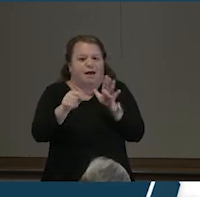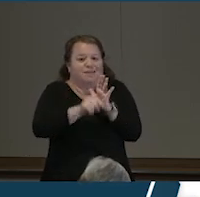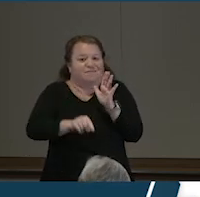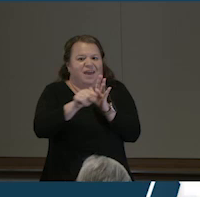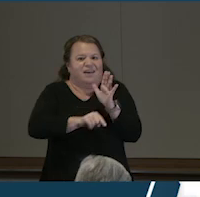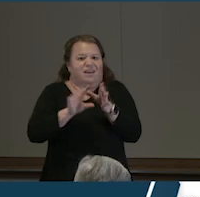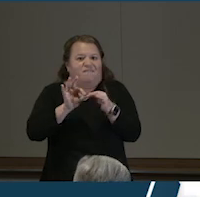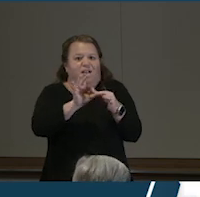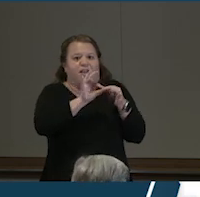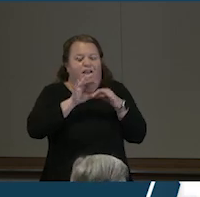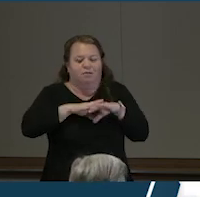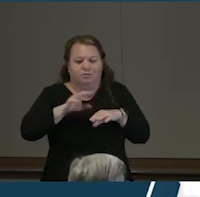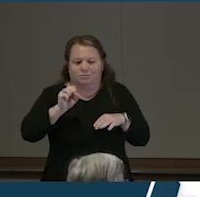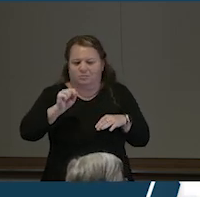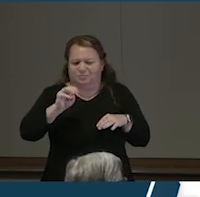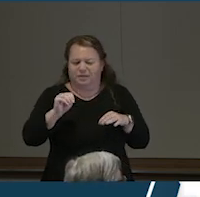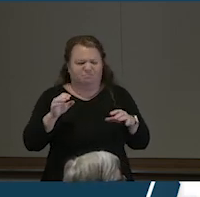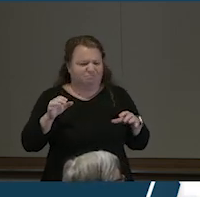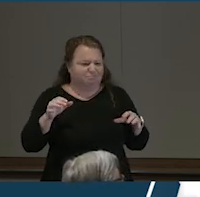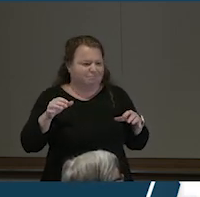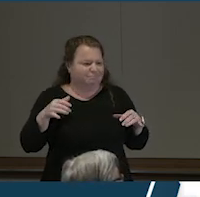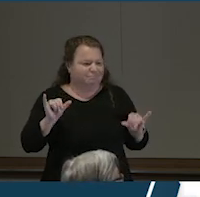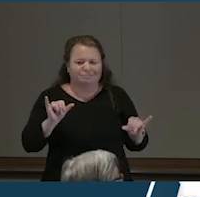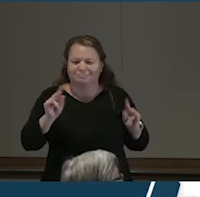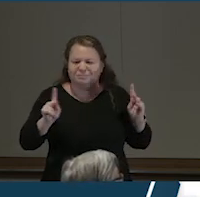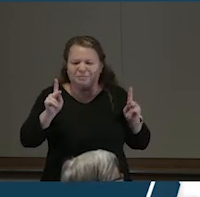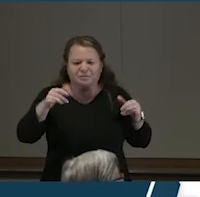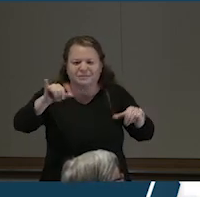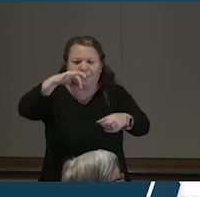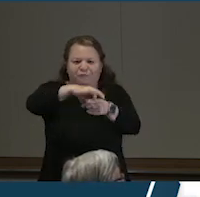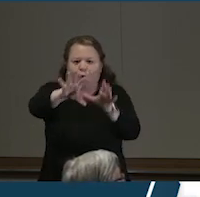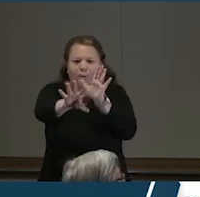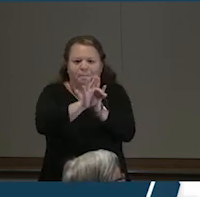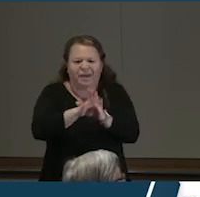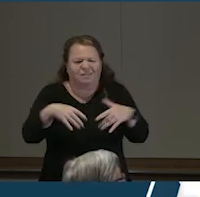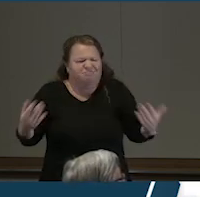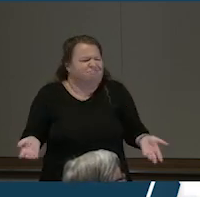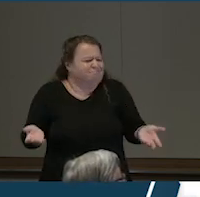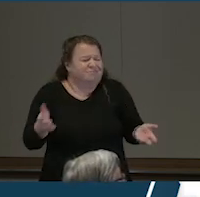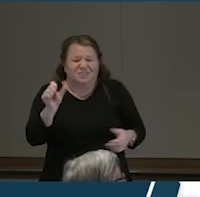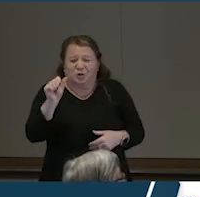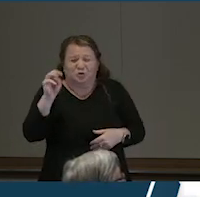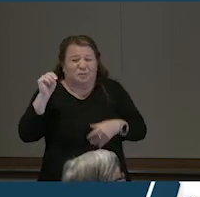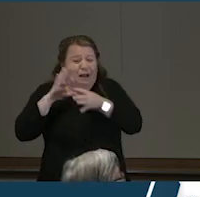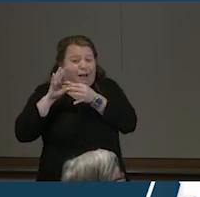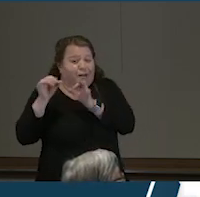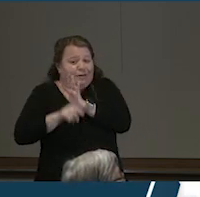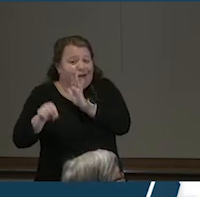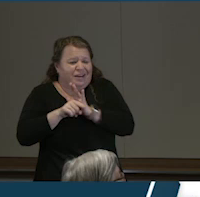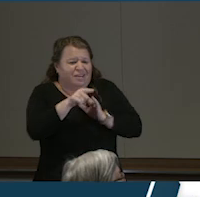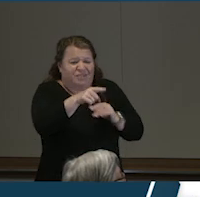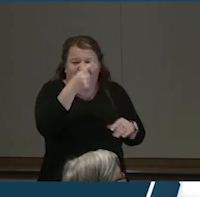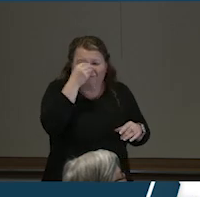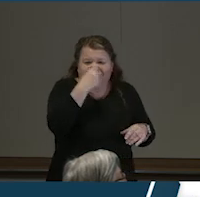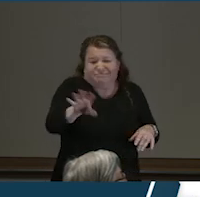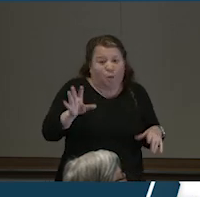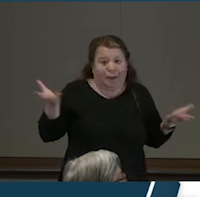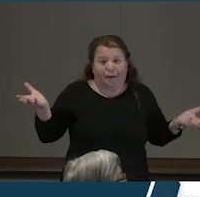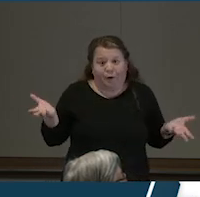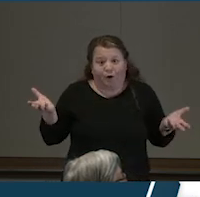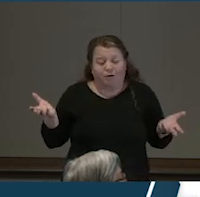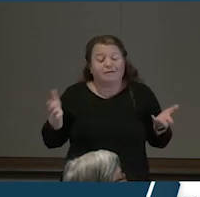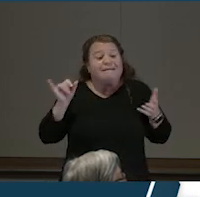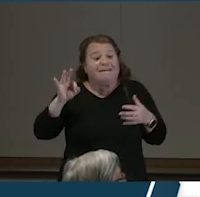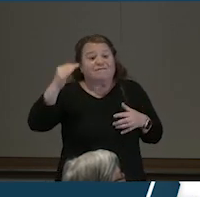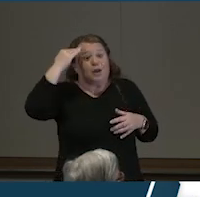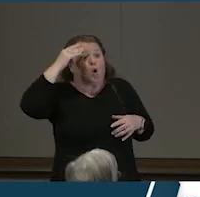reelected. So does what you have to say on social media really matter to them? If they know you